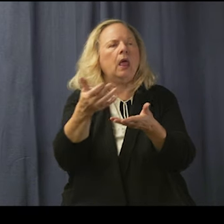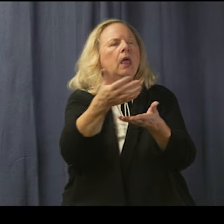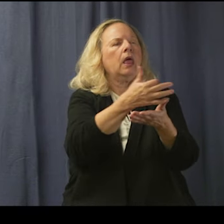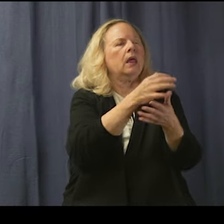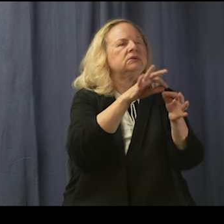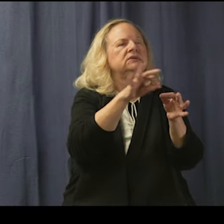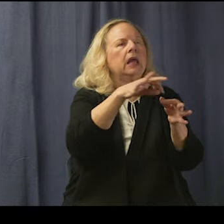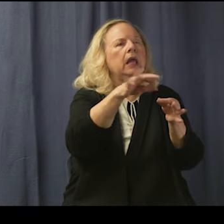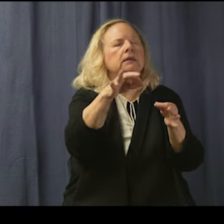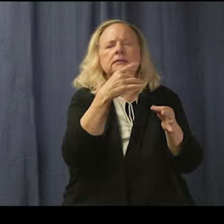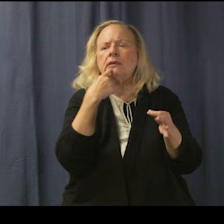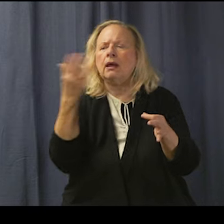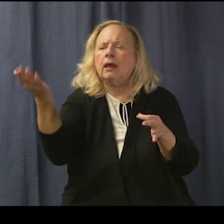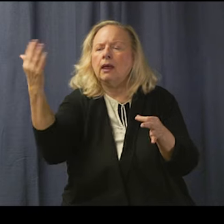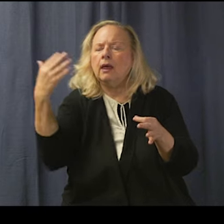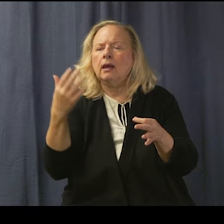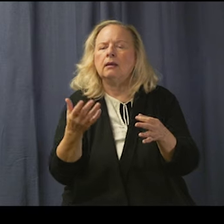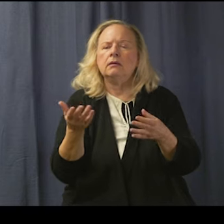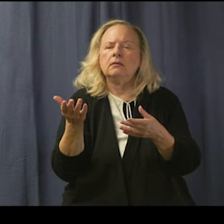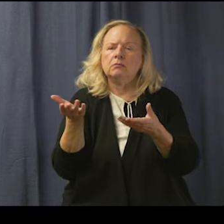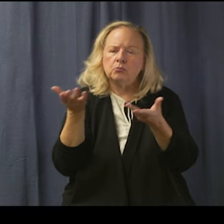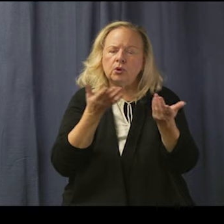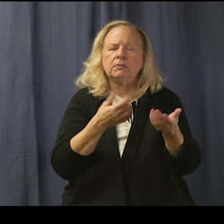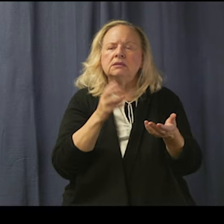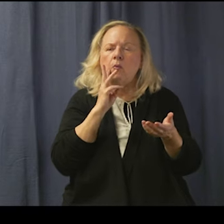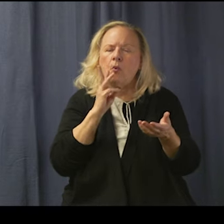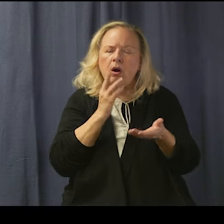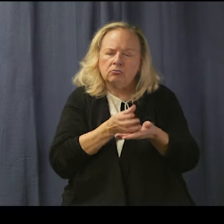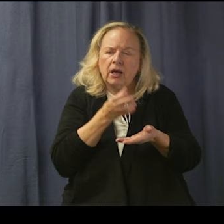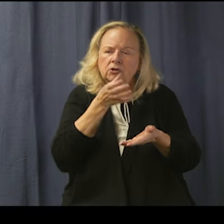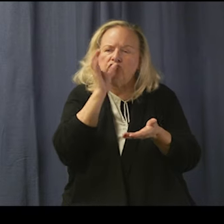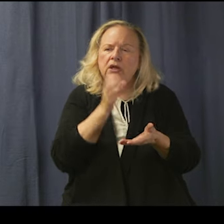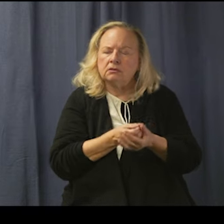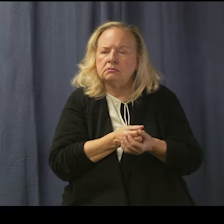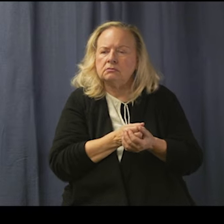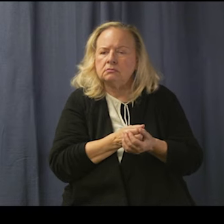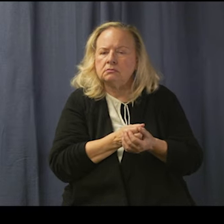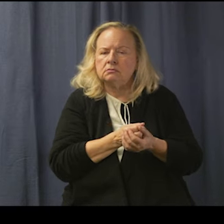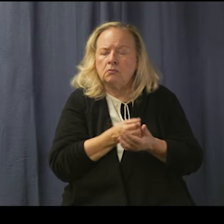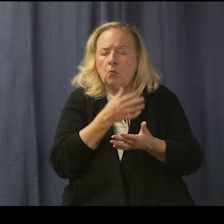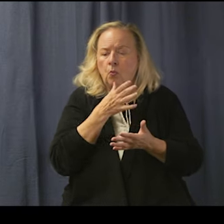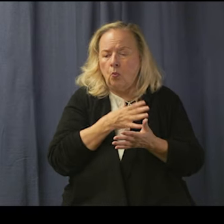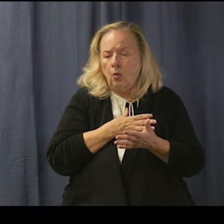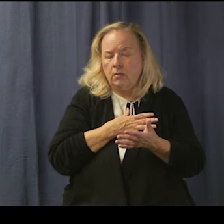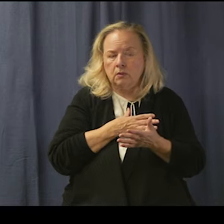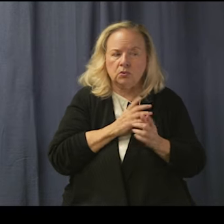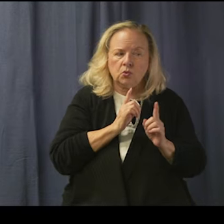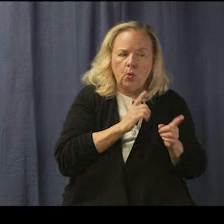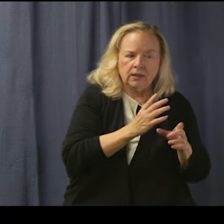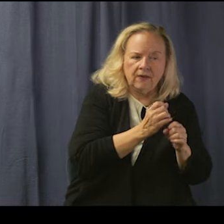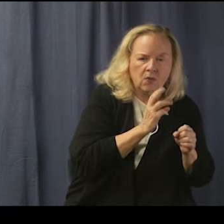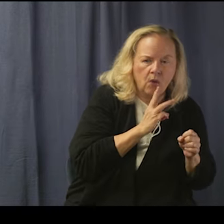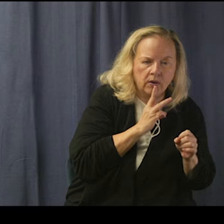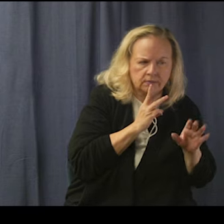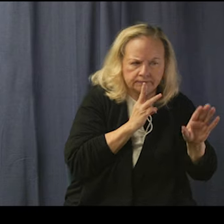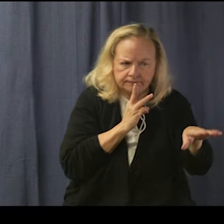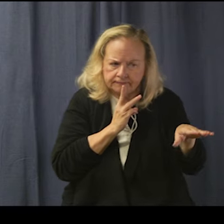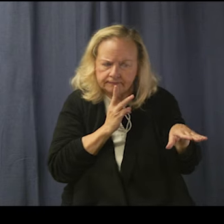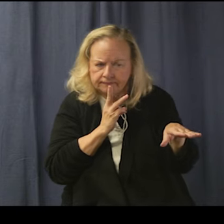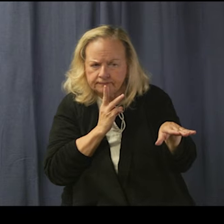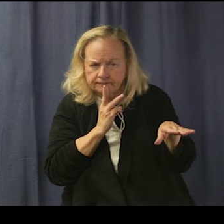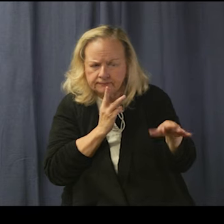called to her. And he said, hey, fetch me, I pray you, a little water in a vessel that I can drink. As she was going to fetch it, he called to her and